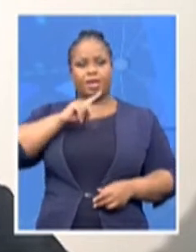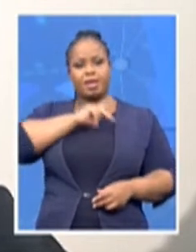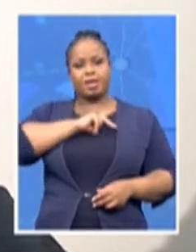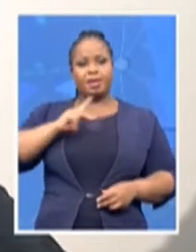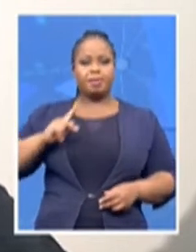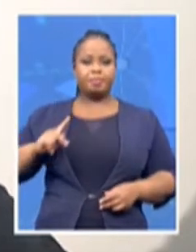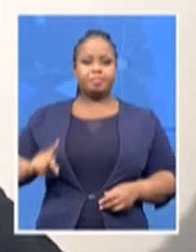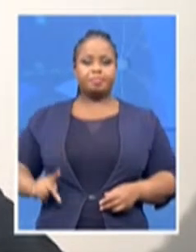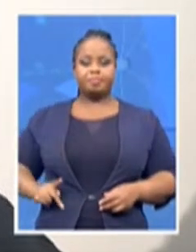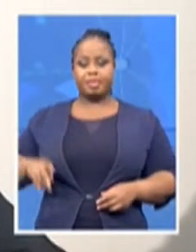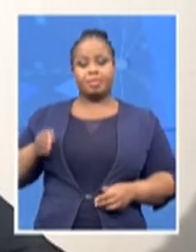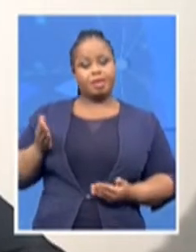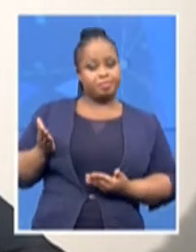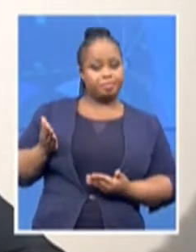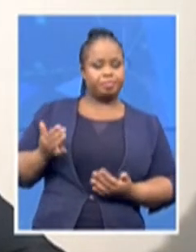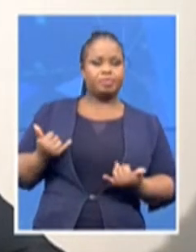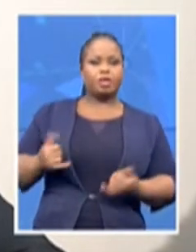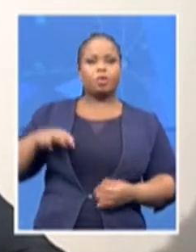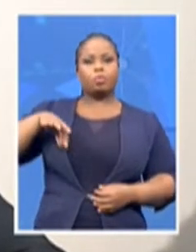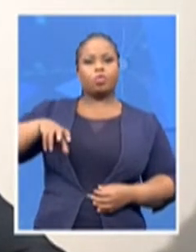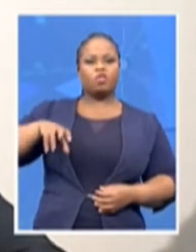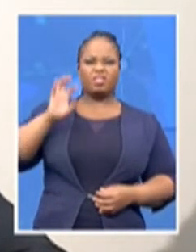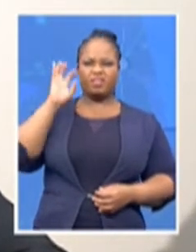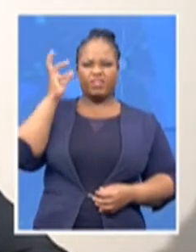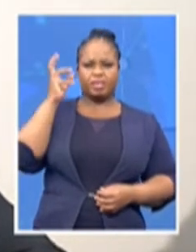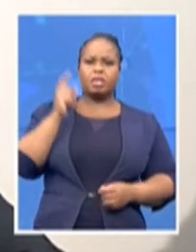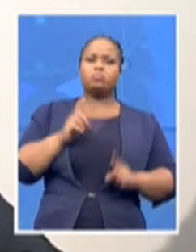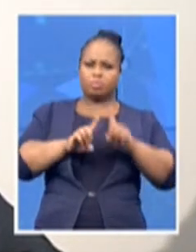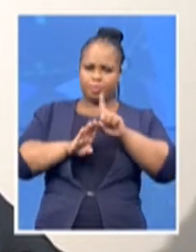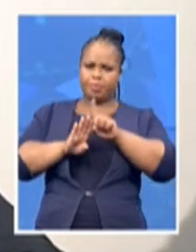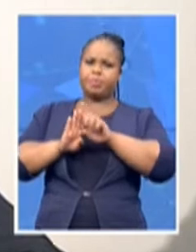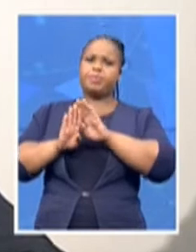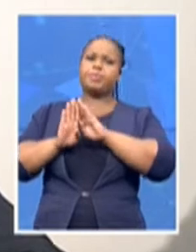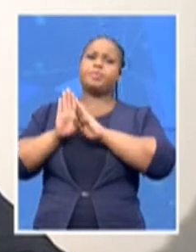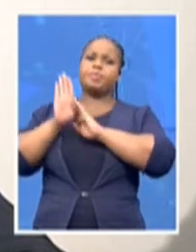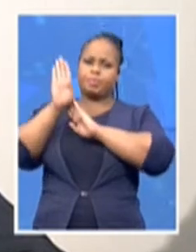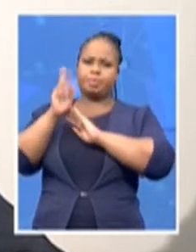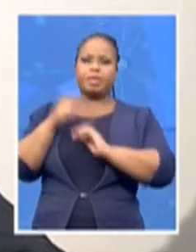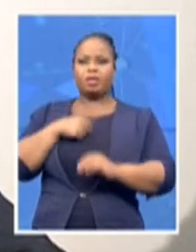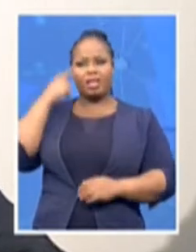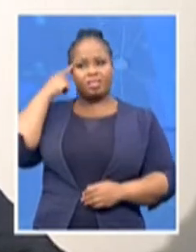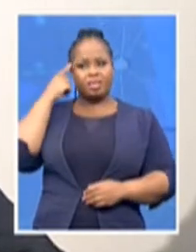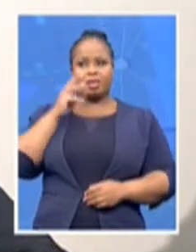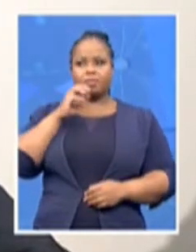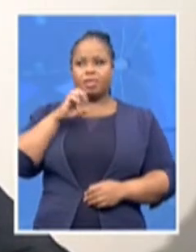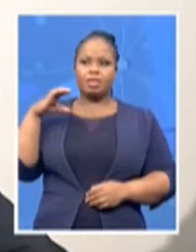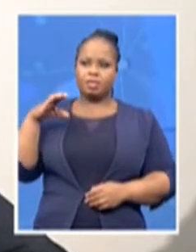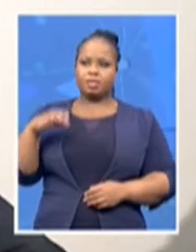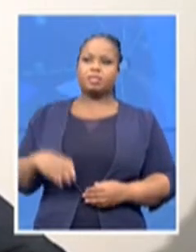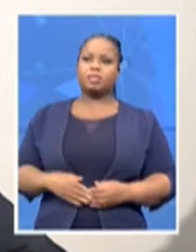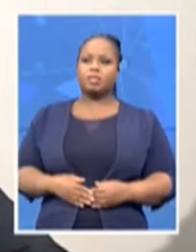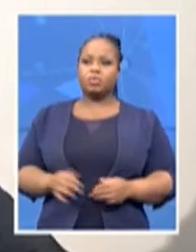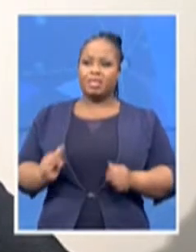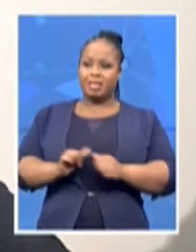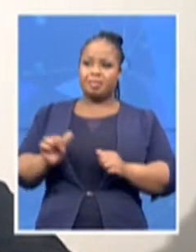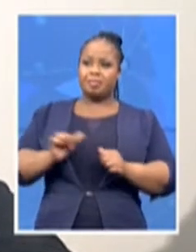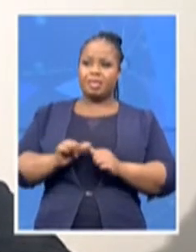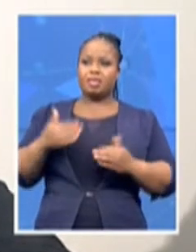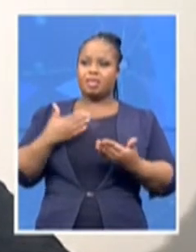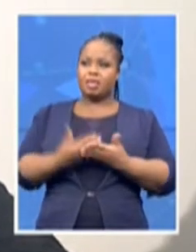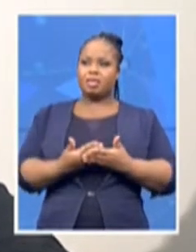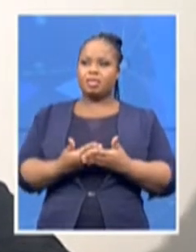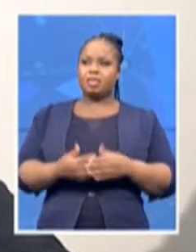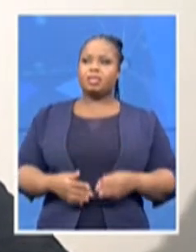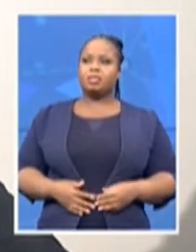can do better, MEC. We can do more. Your province, as you said, is neighboring,